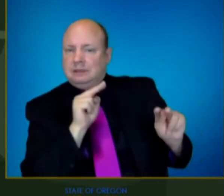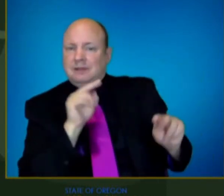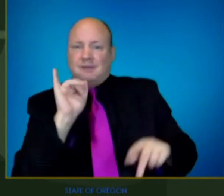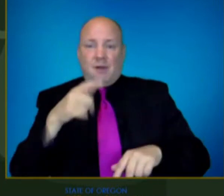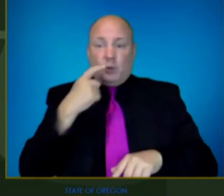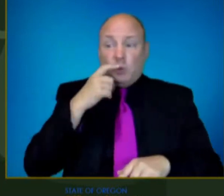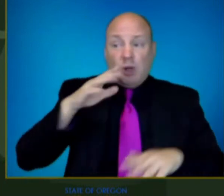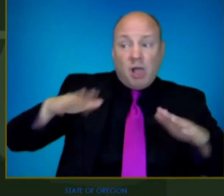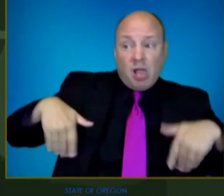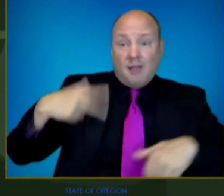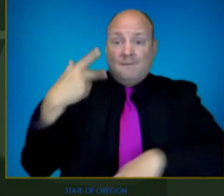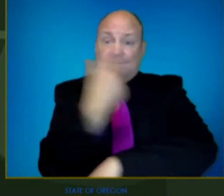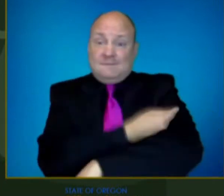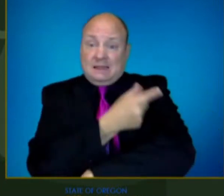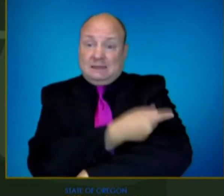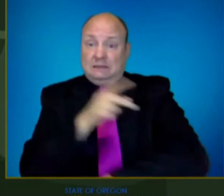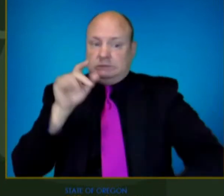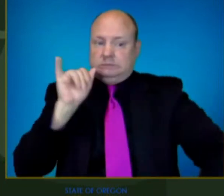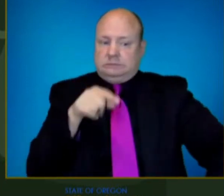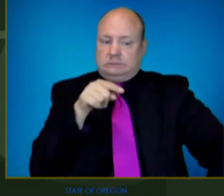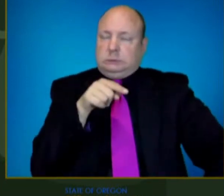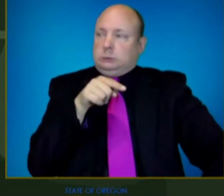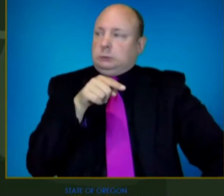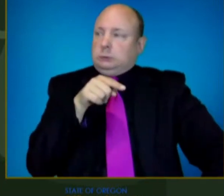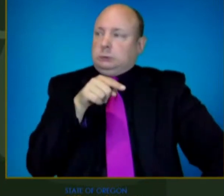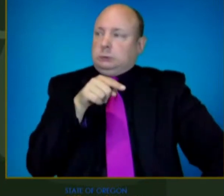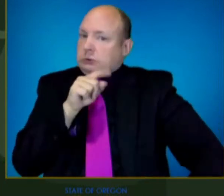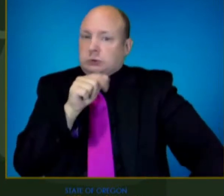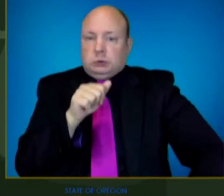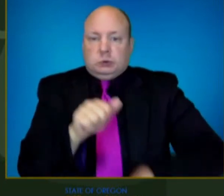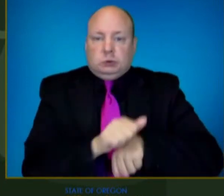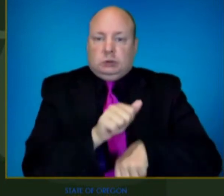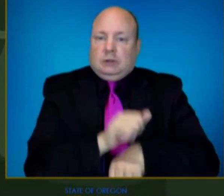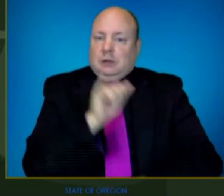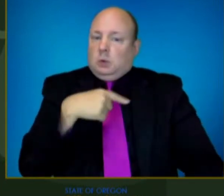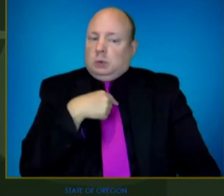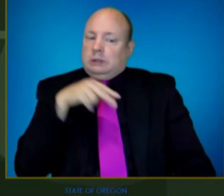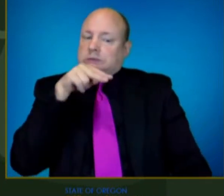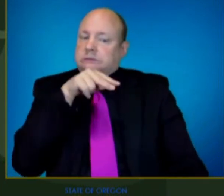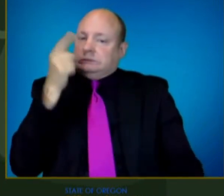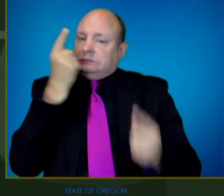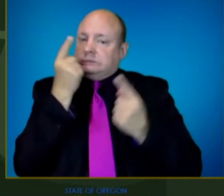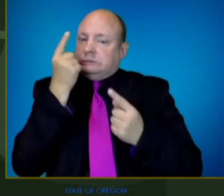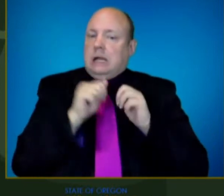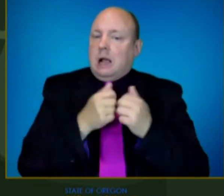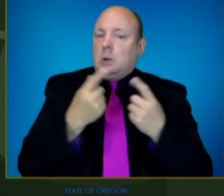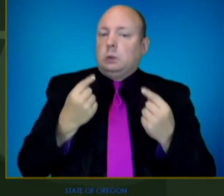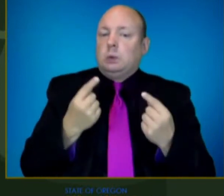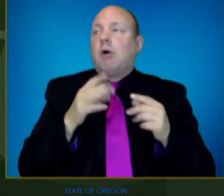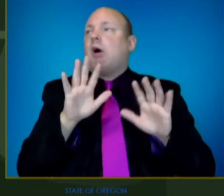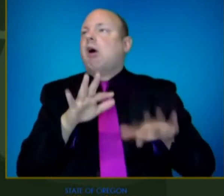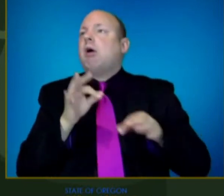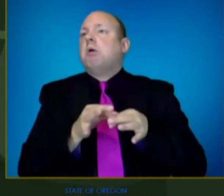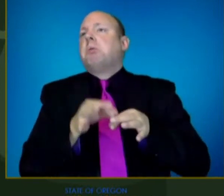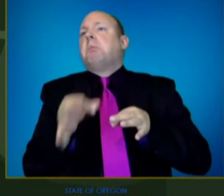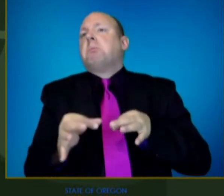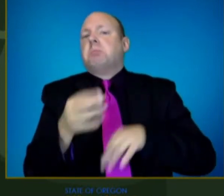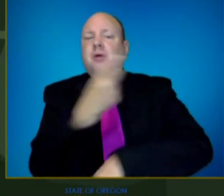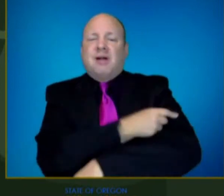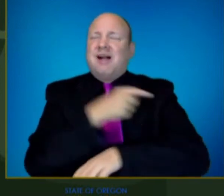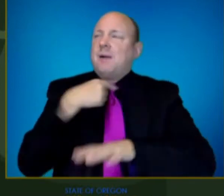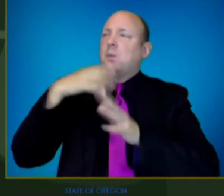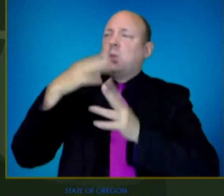that gives you a reason to reconsider. Haven't been able to find time to get a shot? Get vaccinated before the Delta variant finds